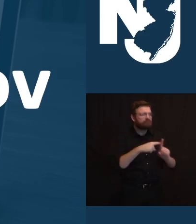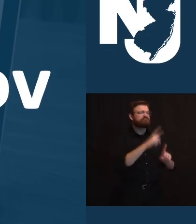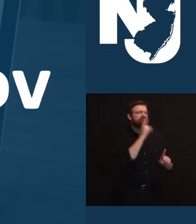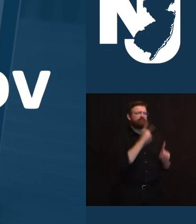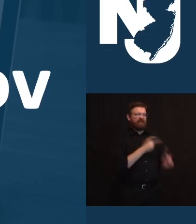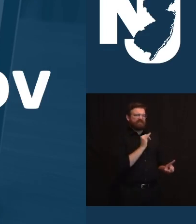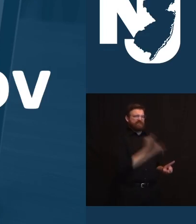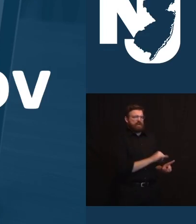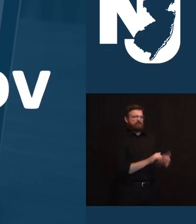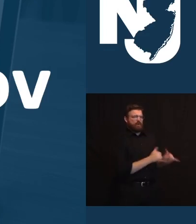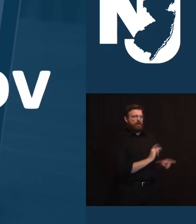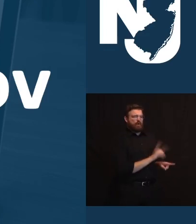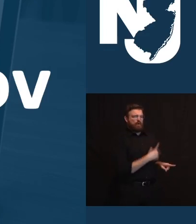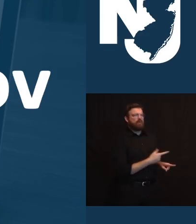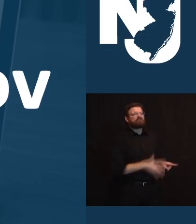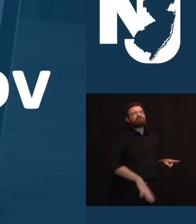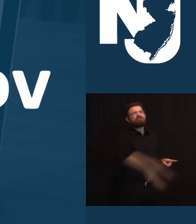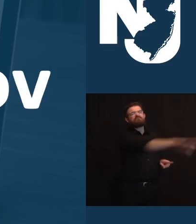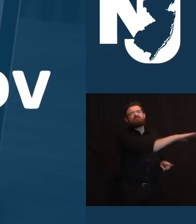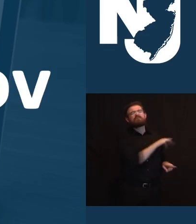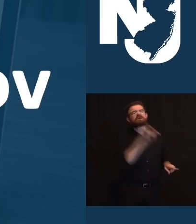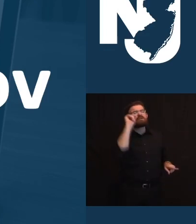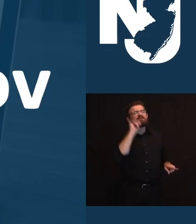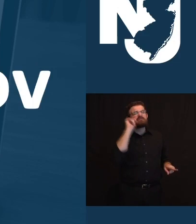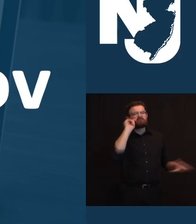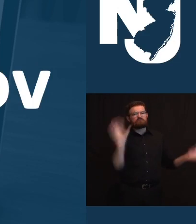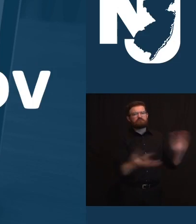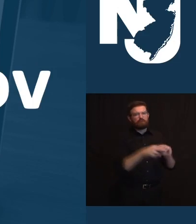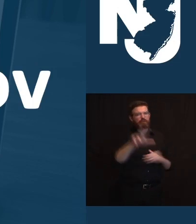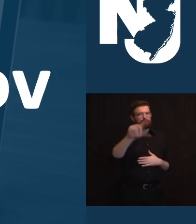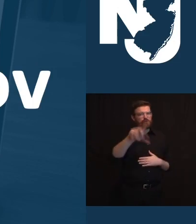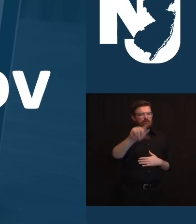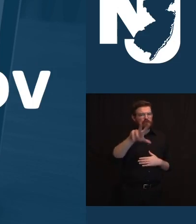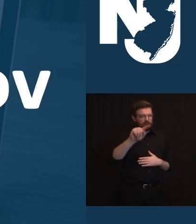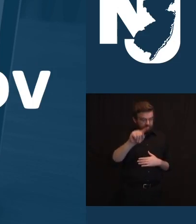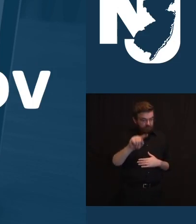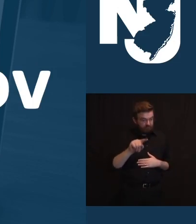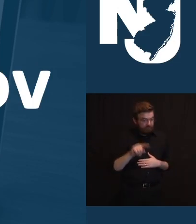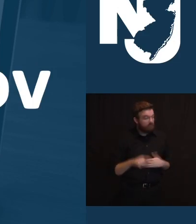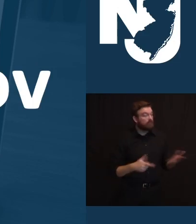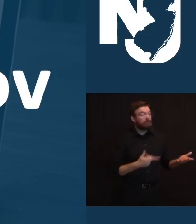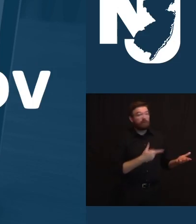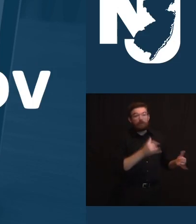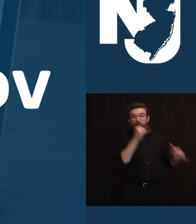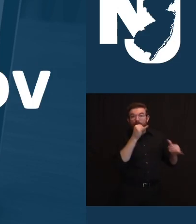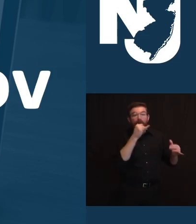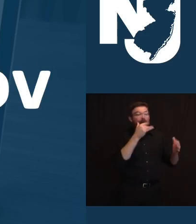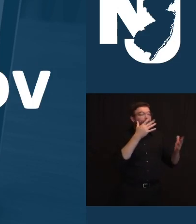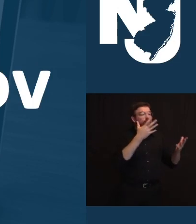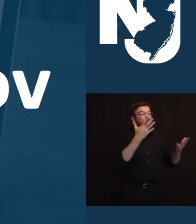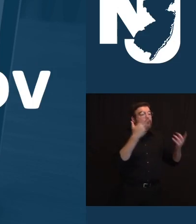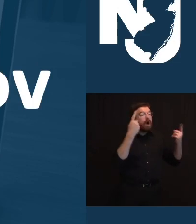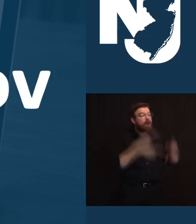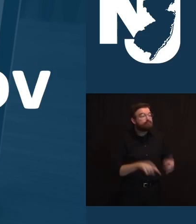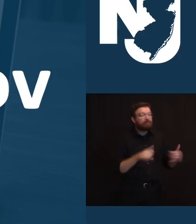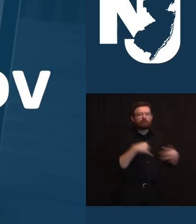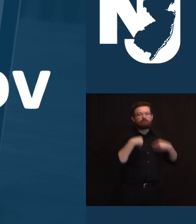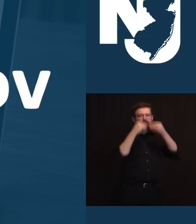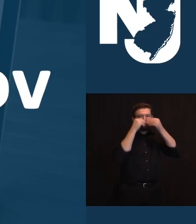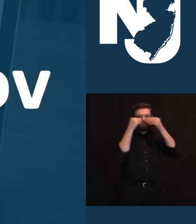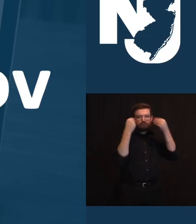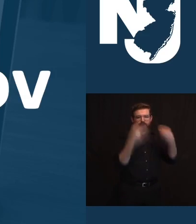engaged in is not anyone's focus per se. Stopping a potential outbreak of coronavirus is. So we